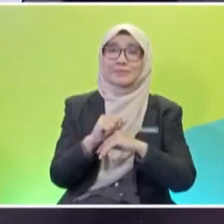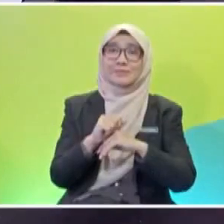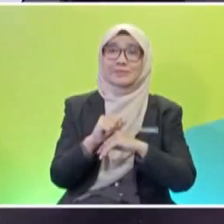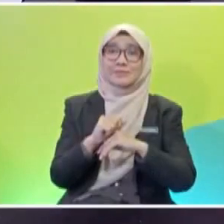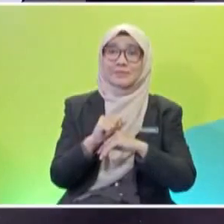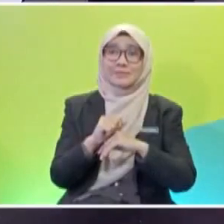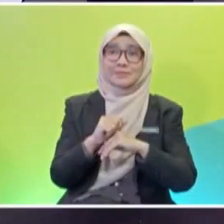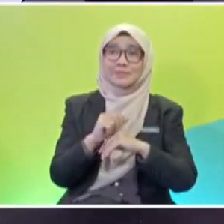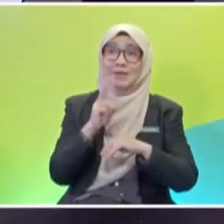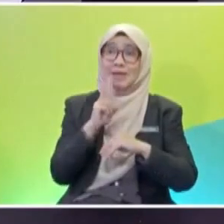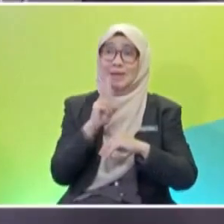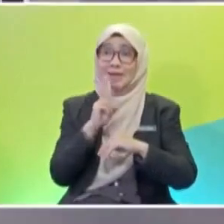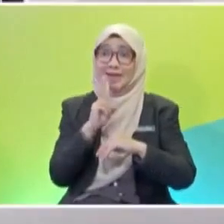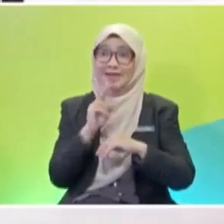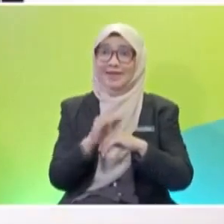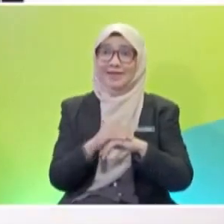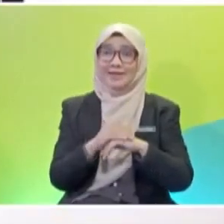Vinusha. Yes, darling.